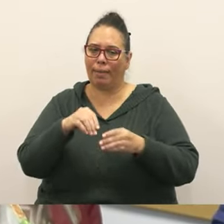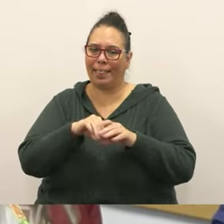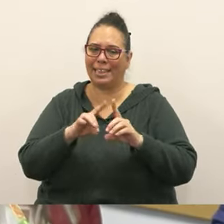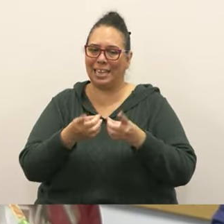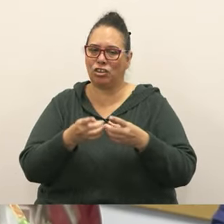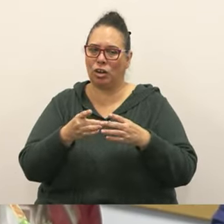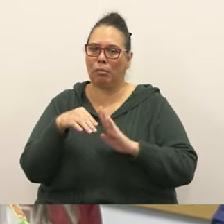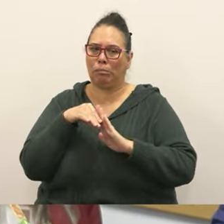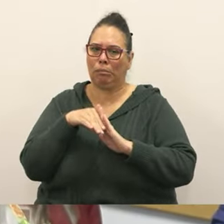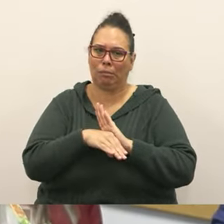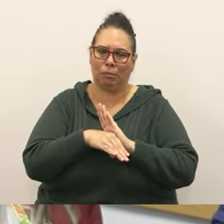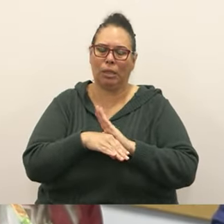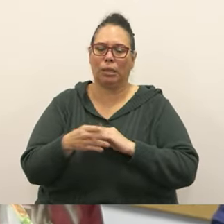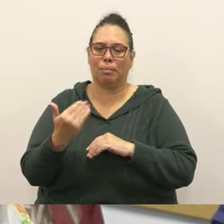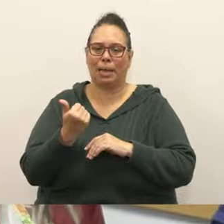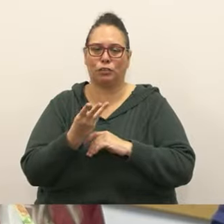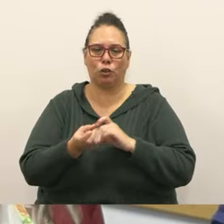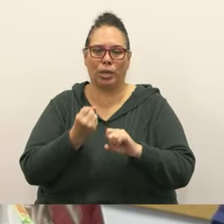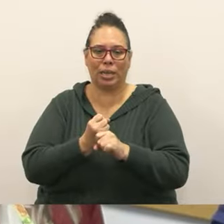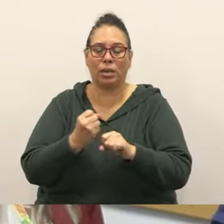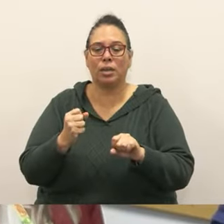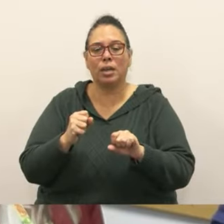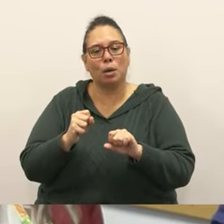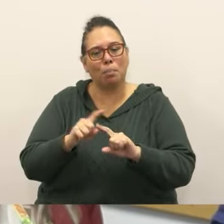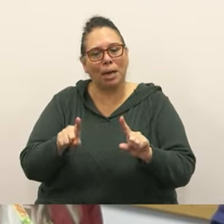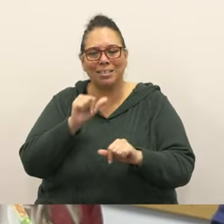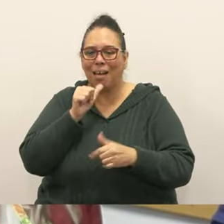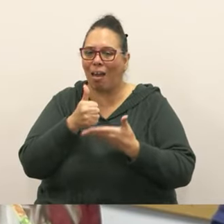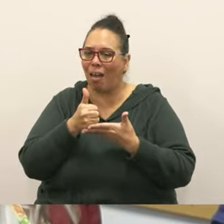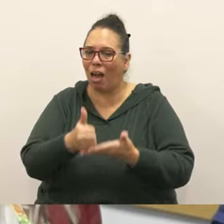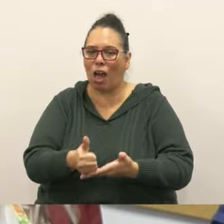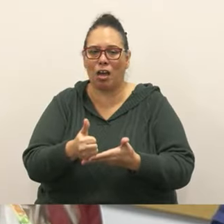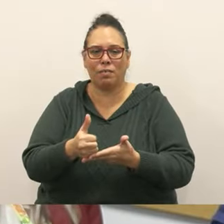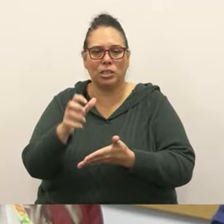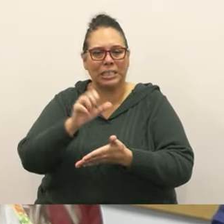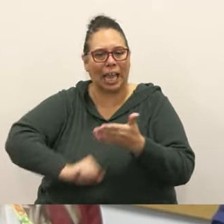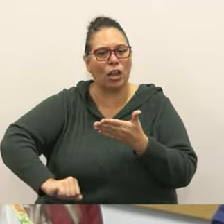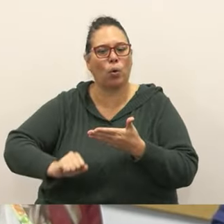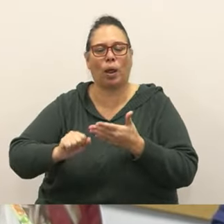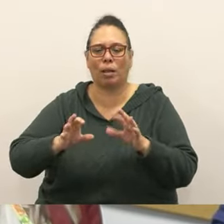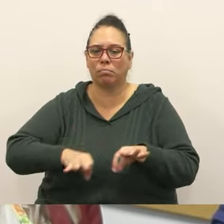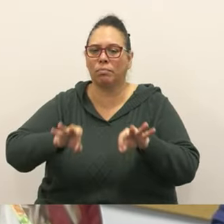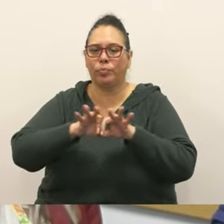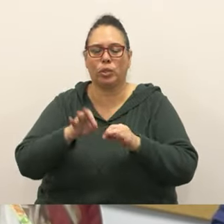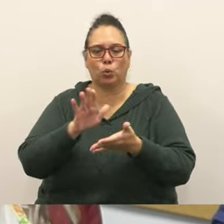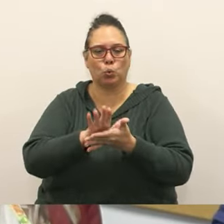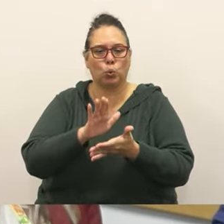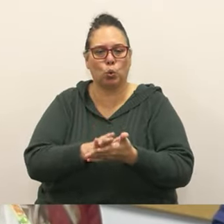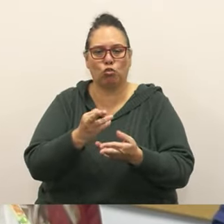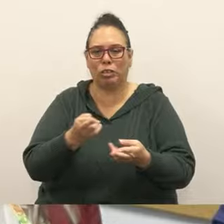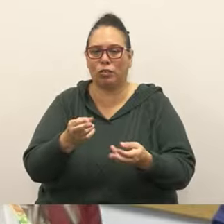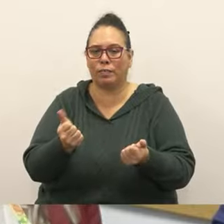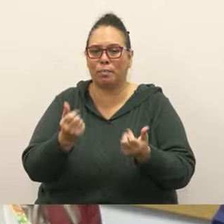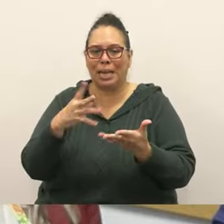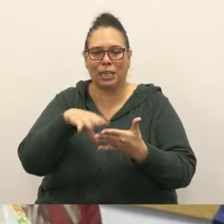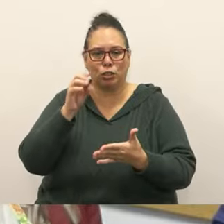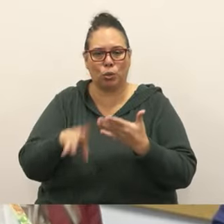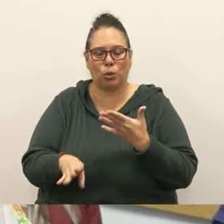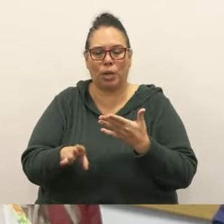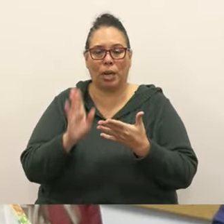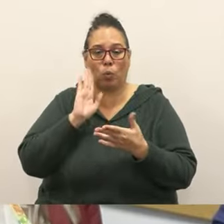fallen significantly over the past few years, but it will not be helpful to take away a vital school resource for many students, which in turn will